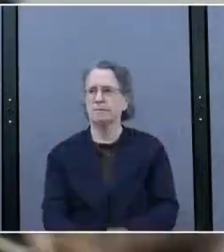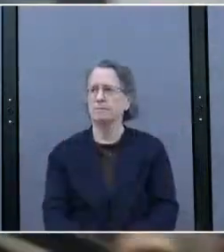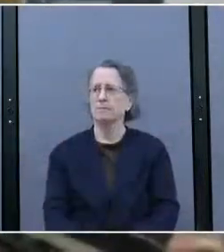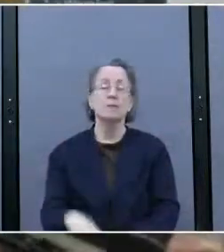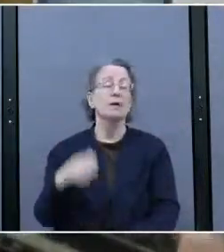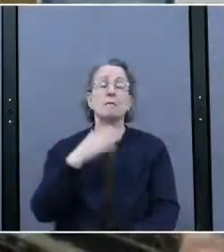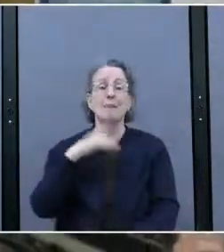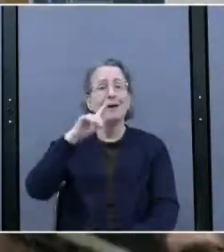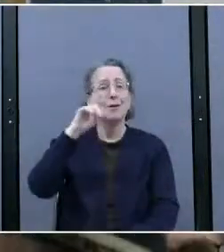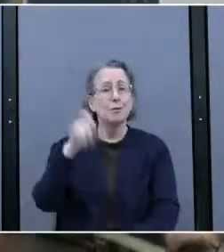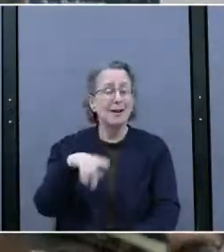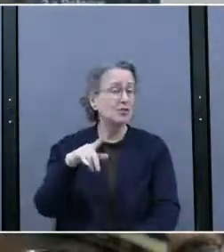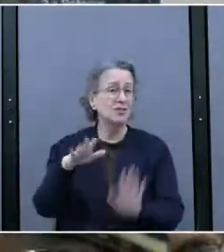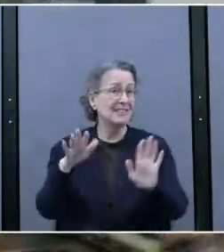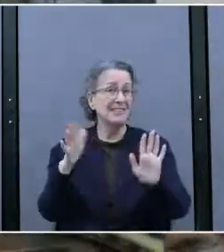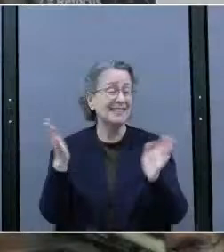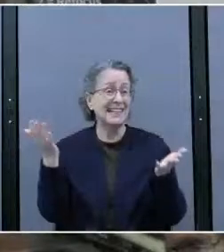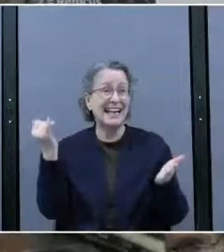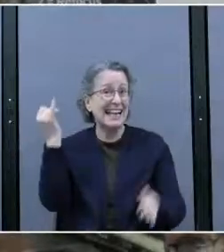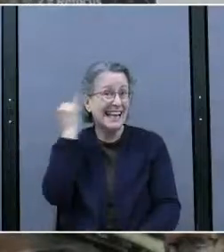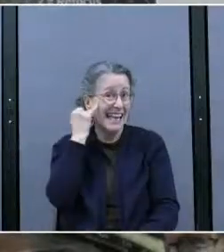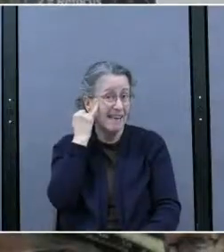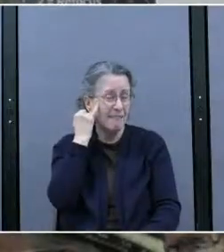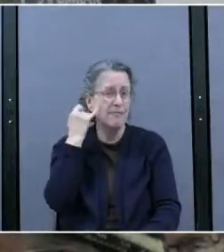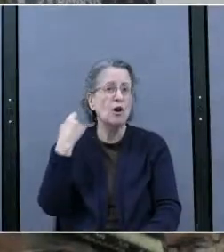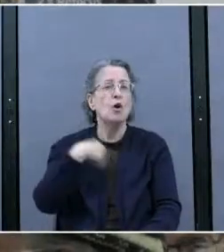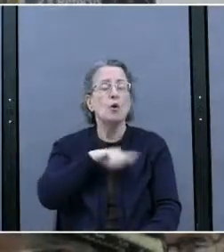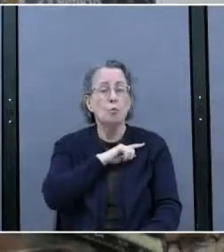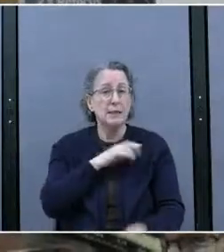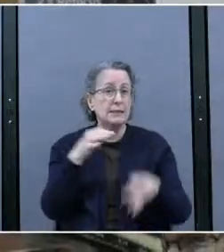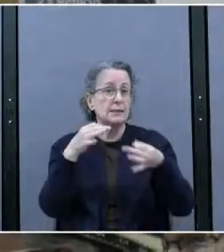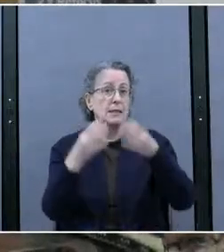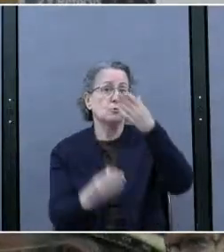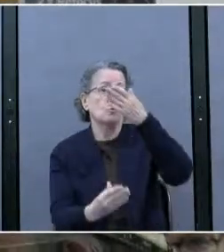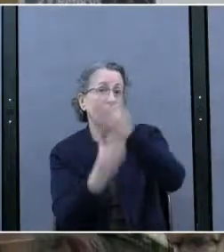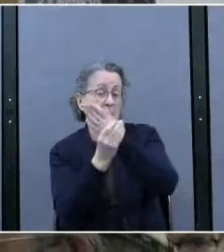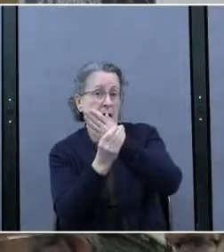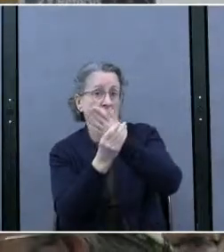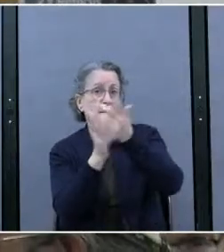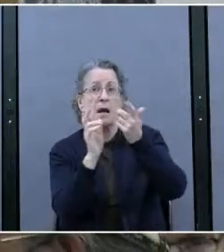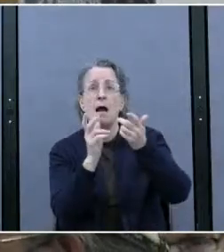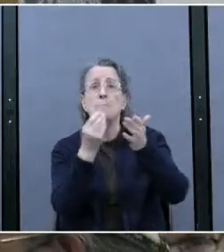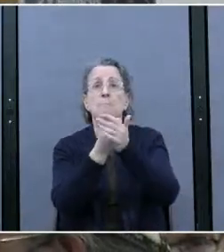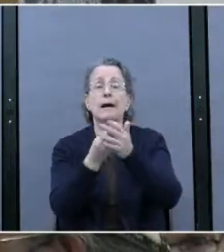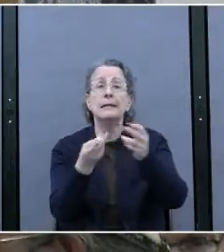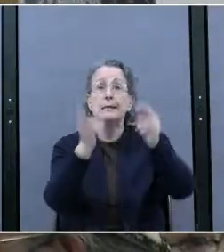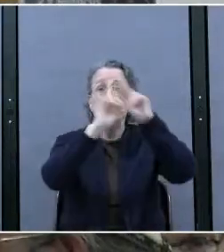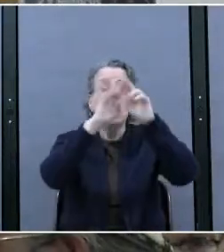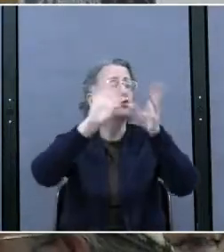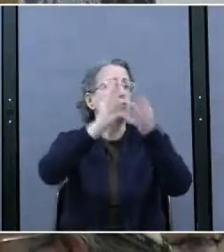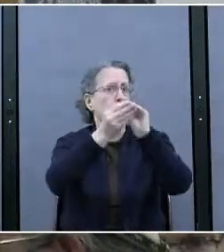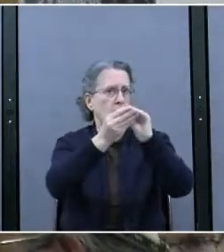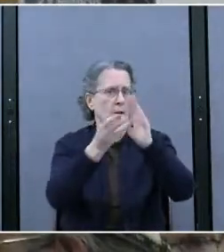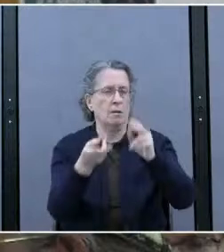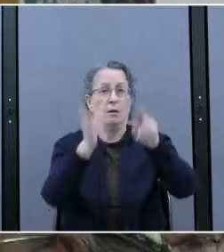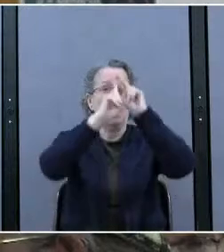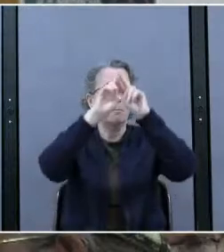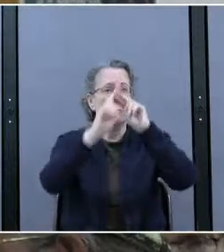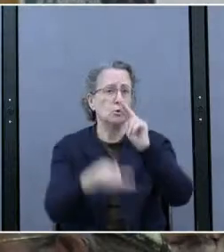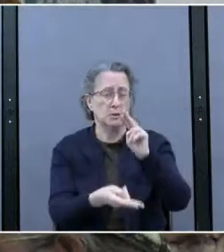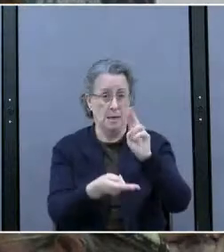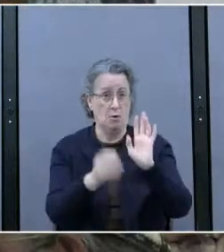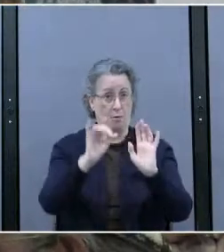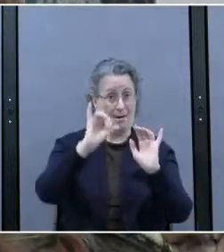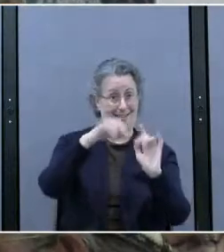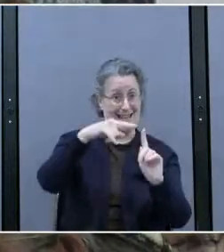My question is, what would happen if we amended it either up or down, the total amount? How would that